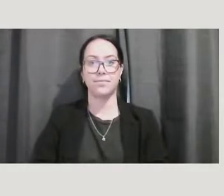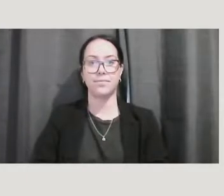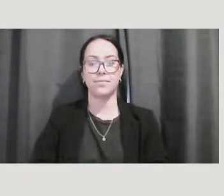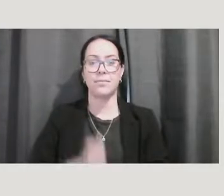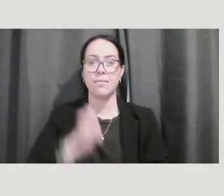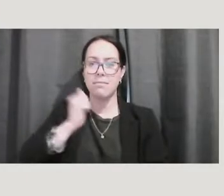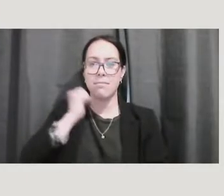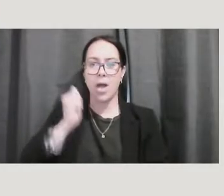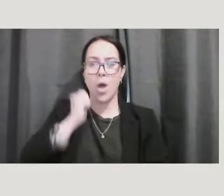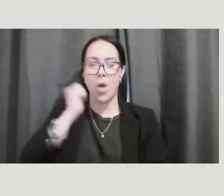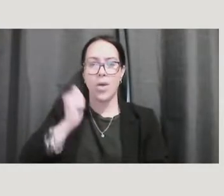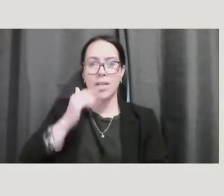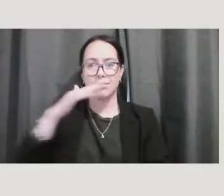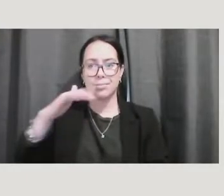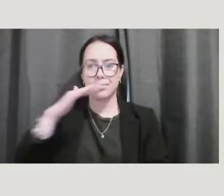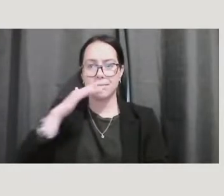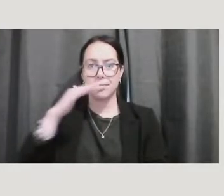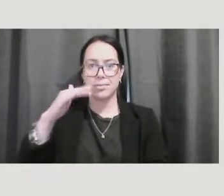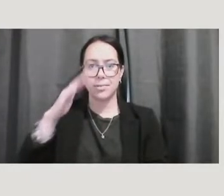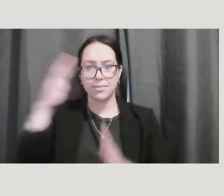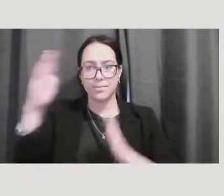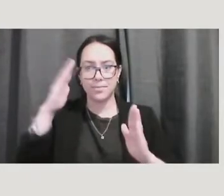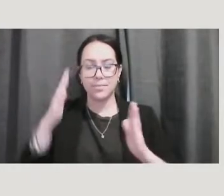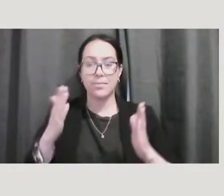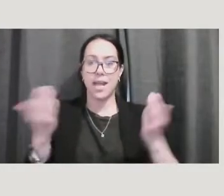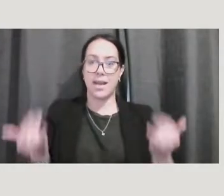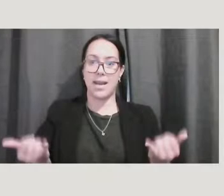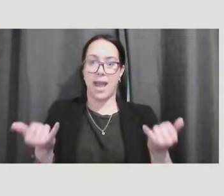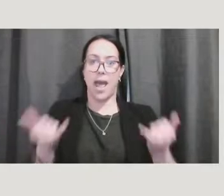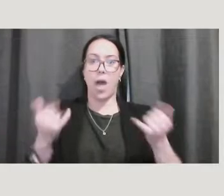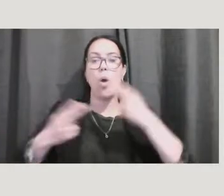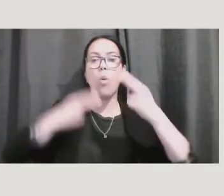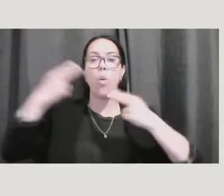Koto we'll have a way after now